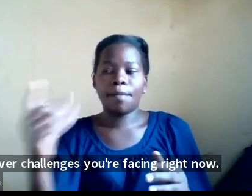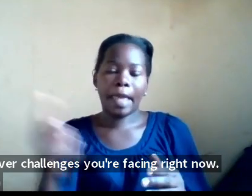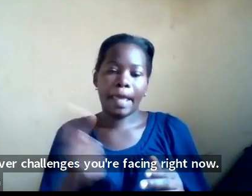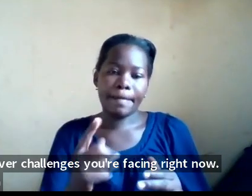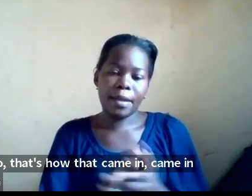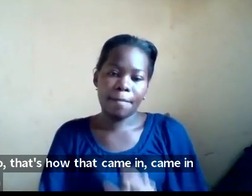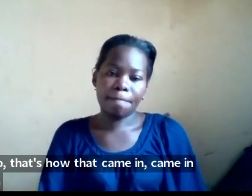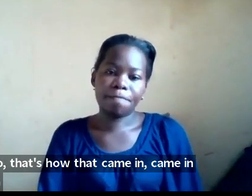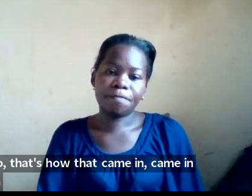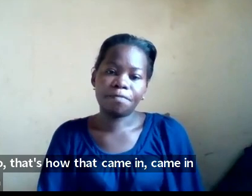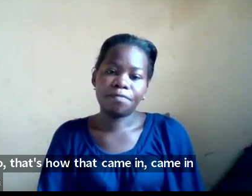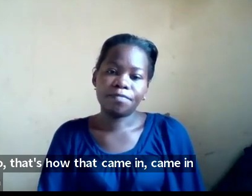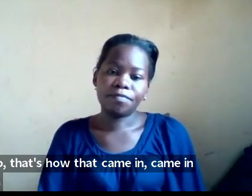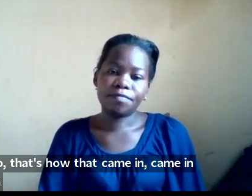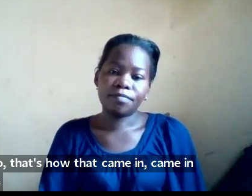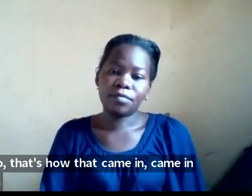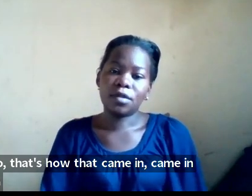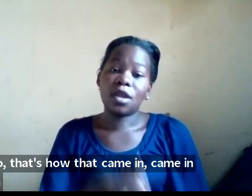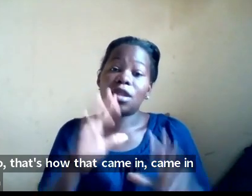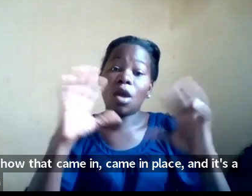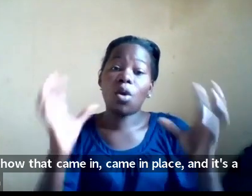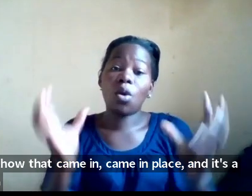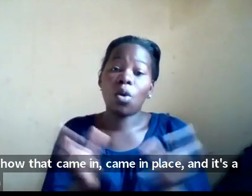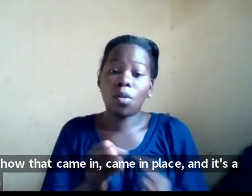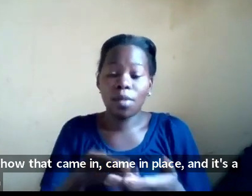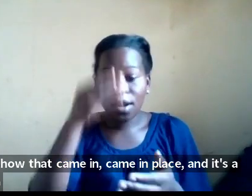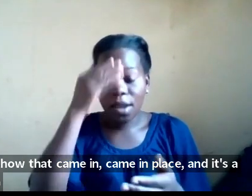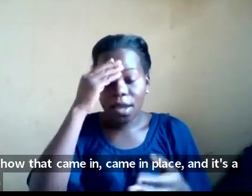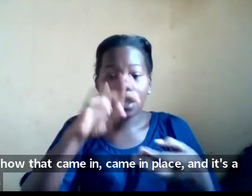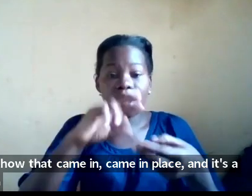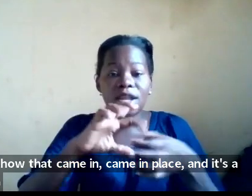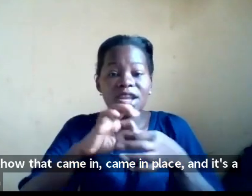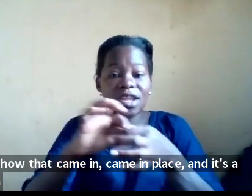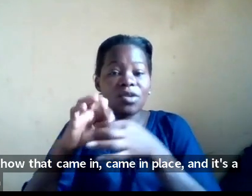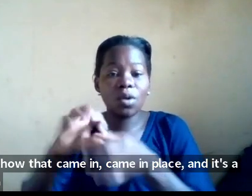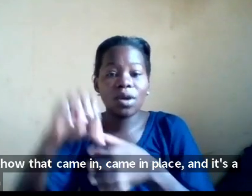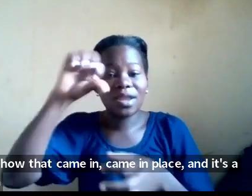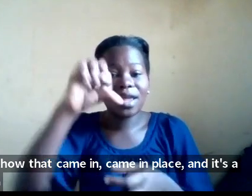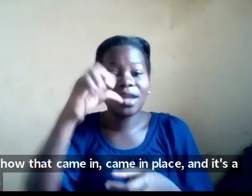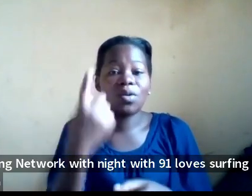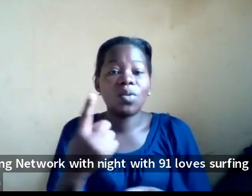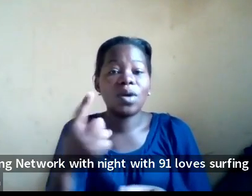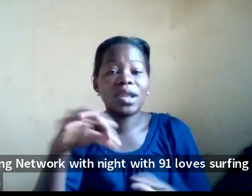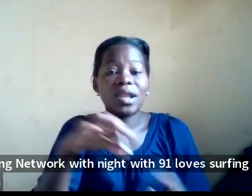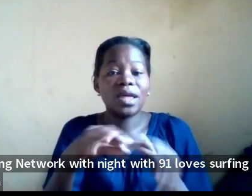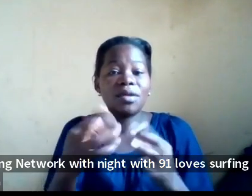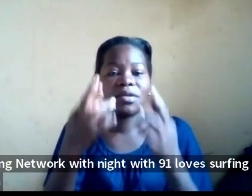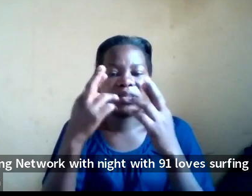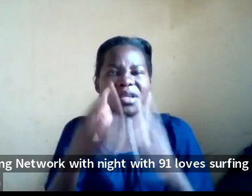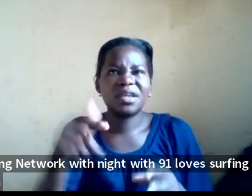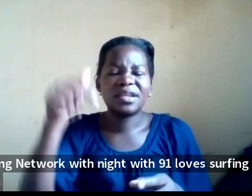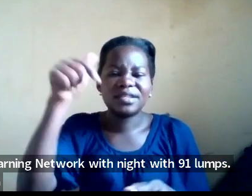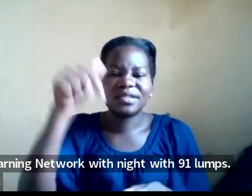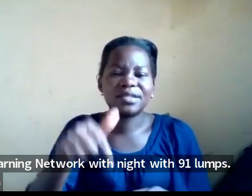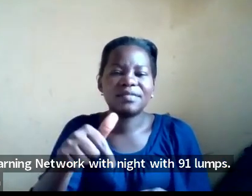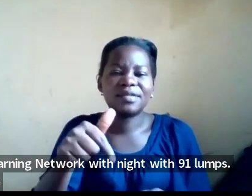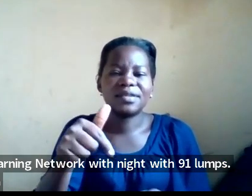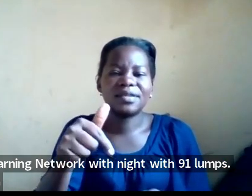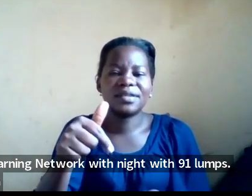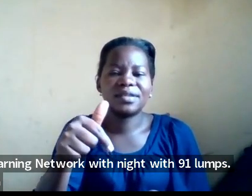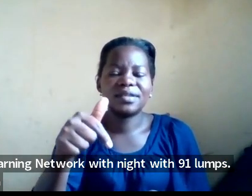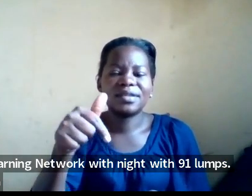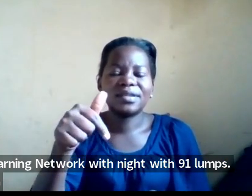came in place. And it's a global learning network with 91 labs serving 173 countries right